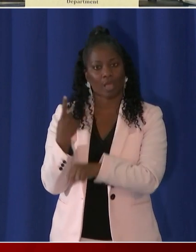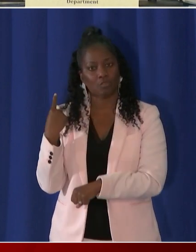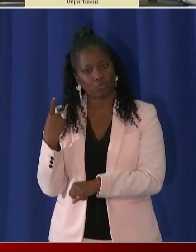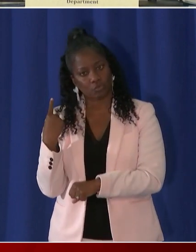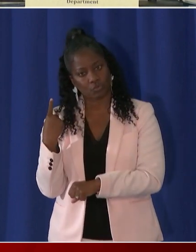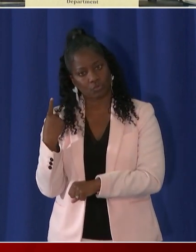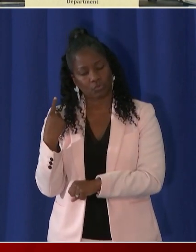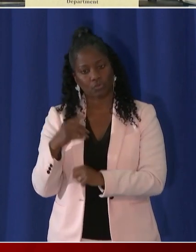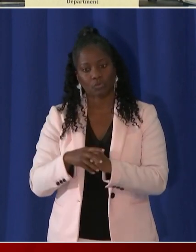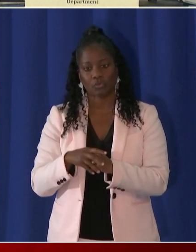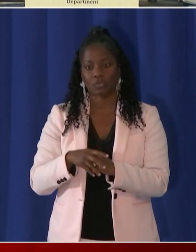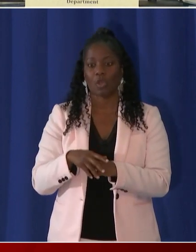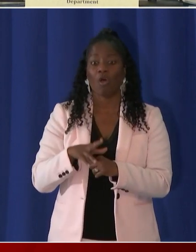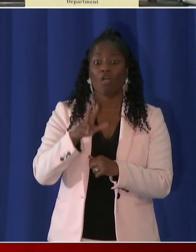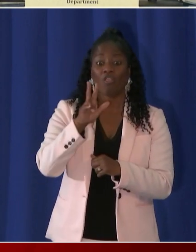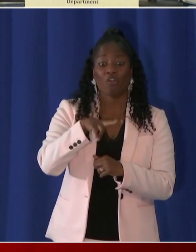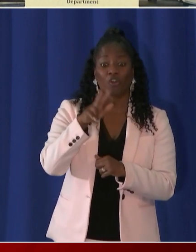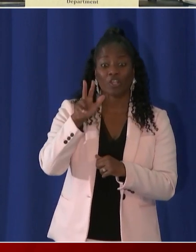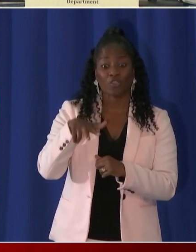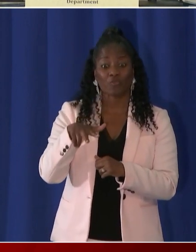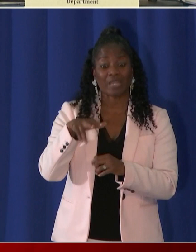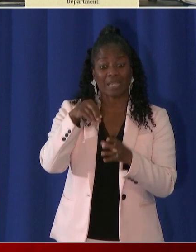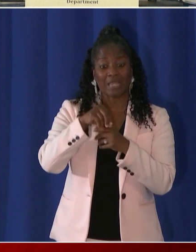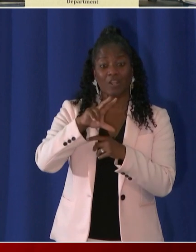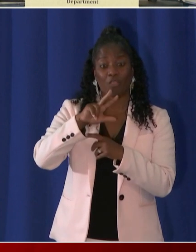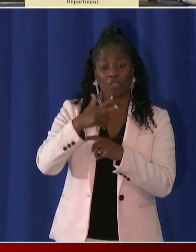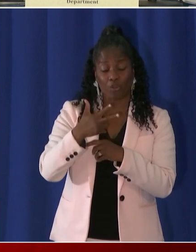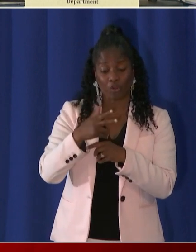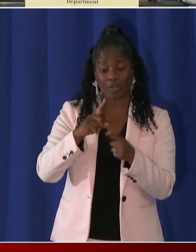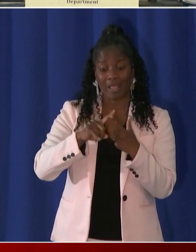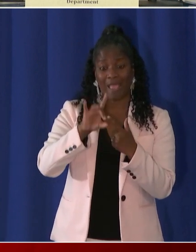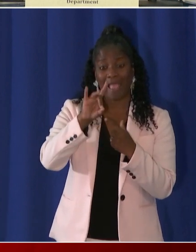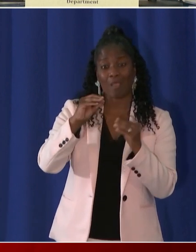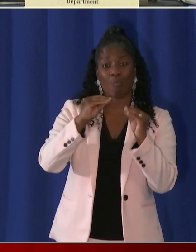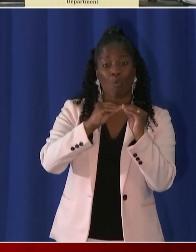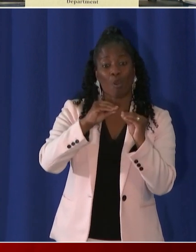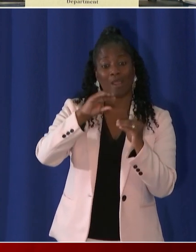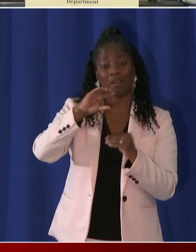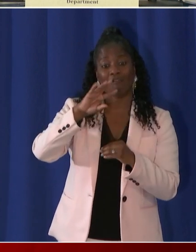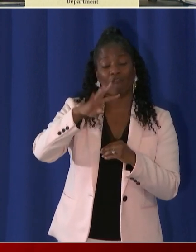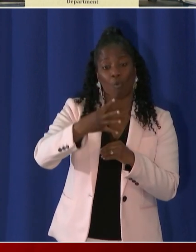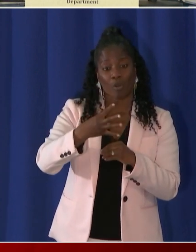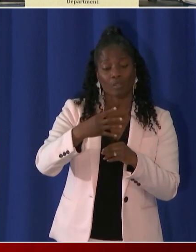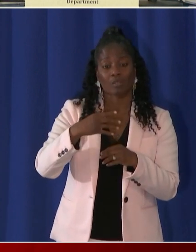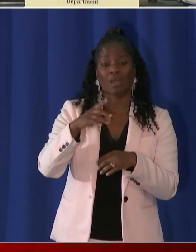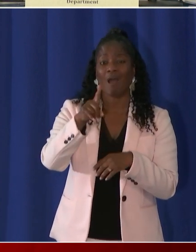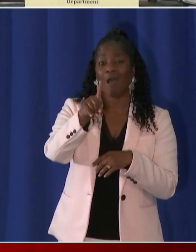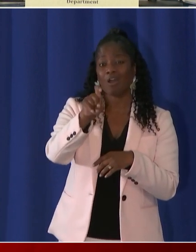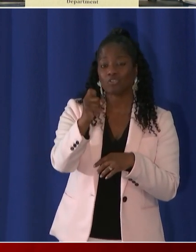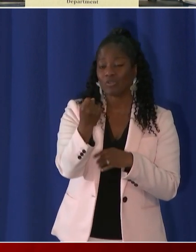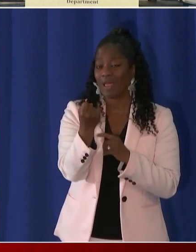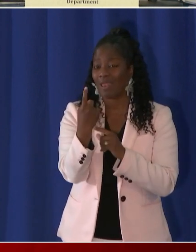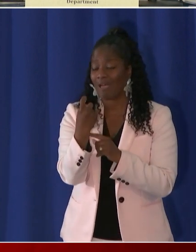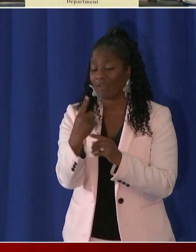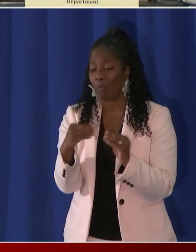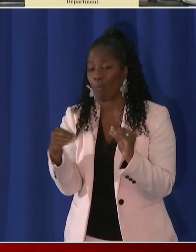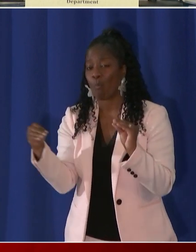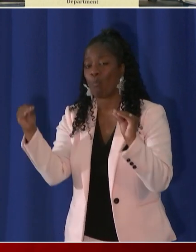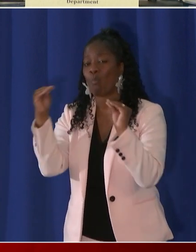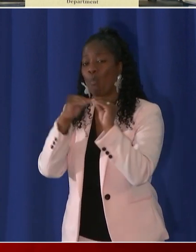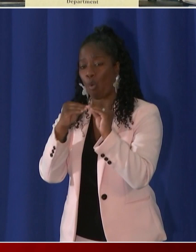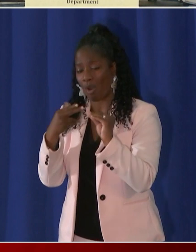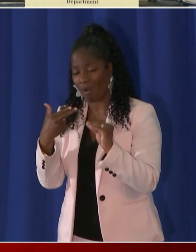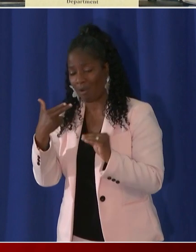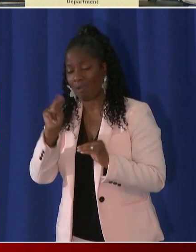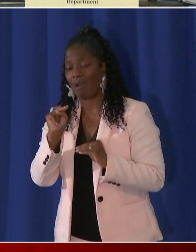to last year. 33 more in the third district, 8 more in the fourth district, 111 more